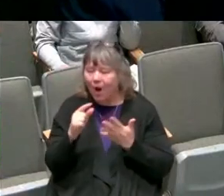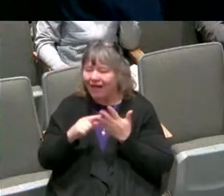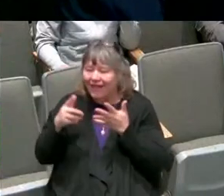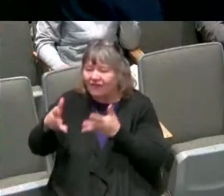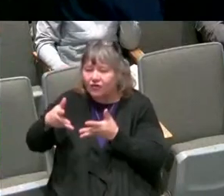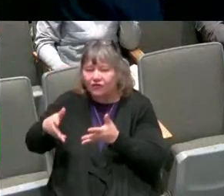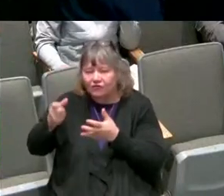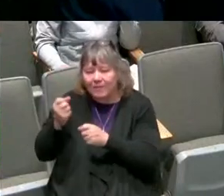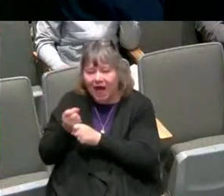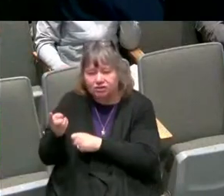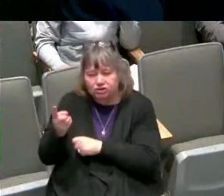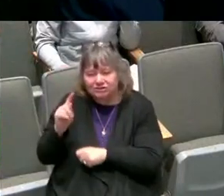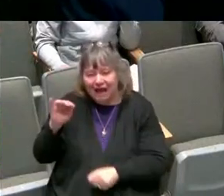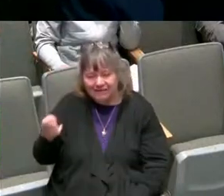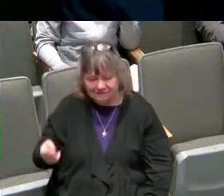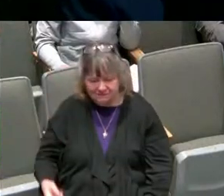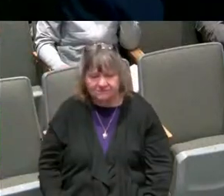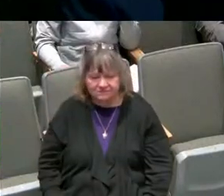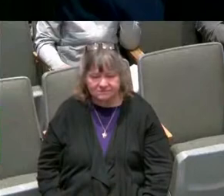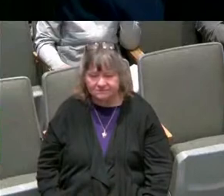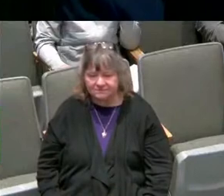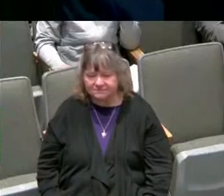from last year's tax base